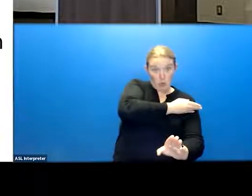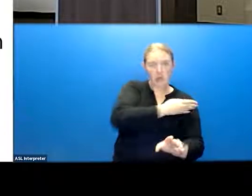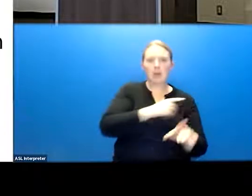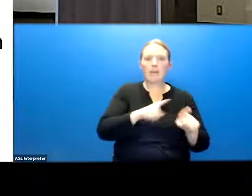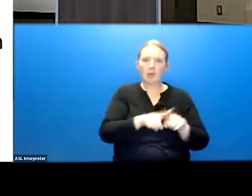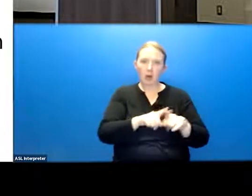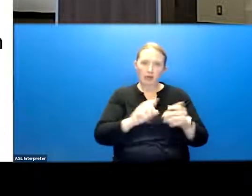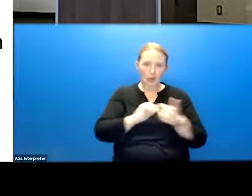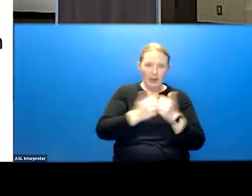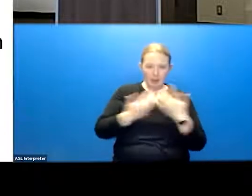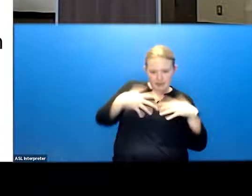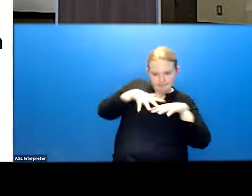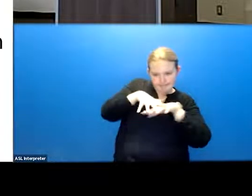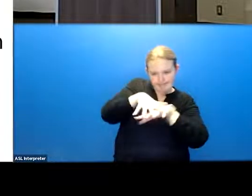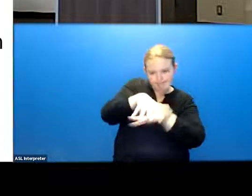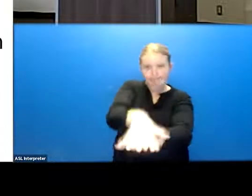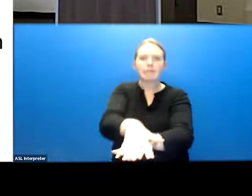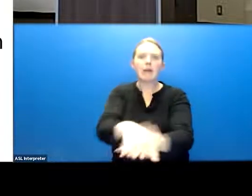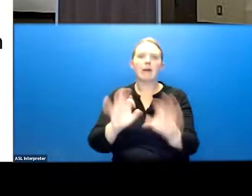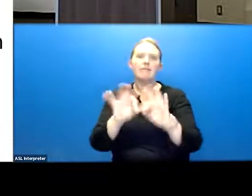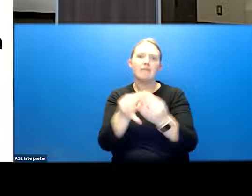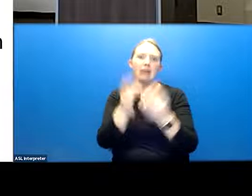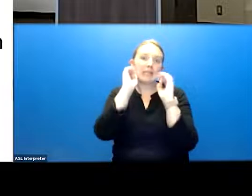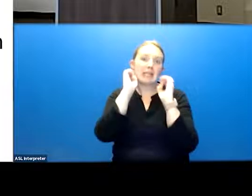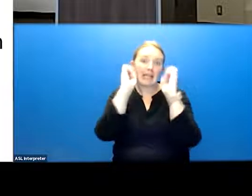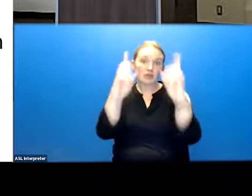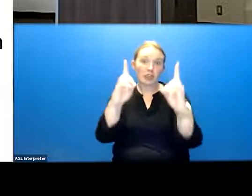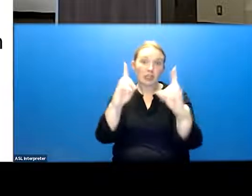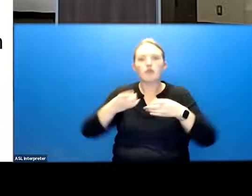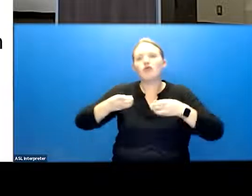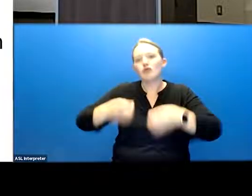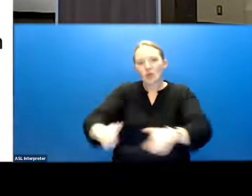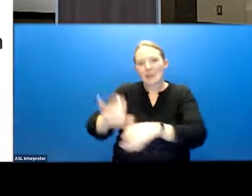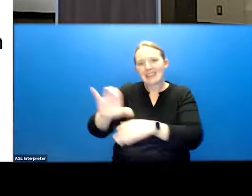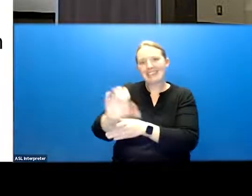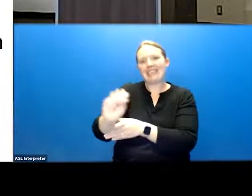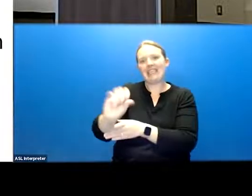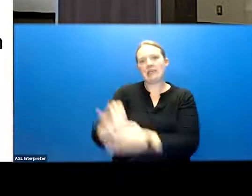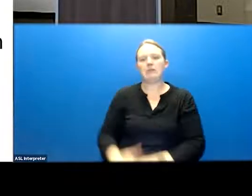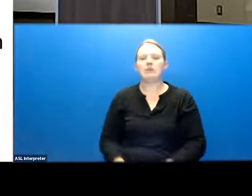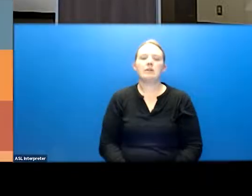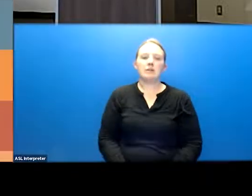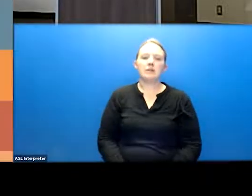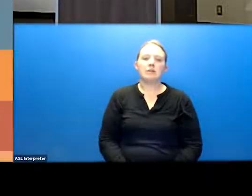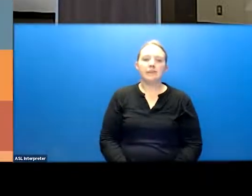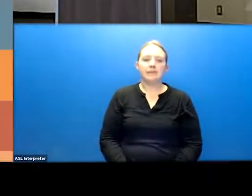that into family education and support during CSC.